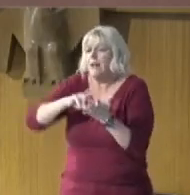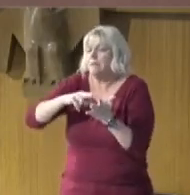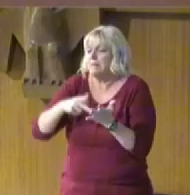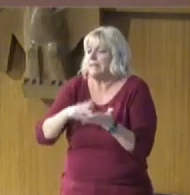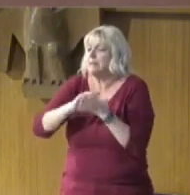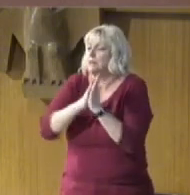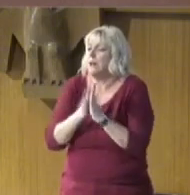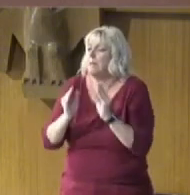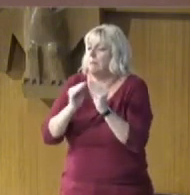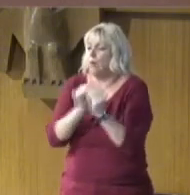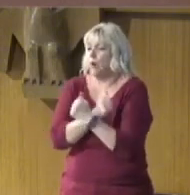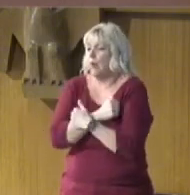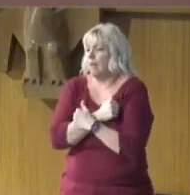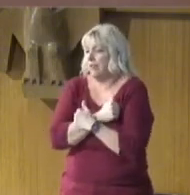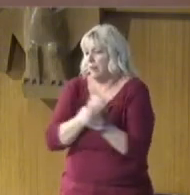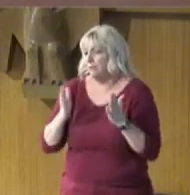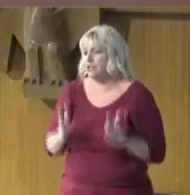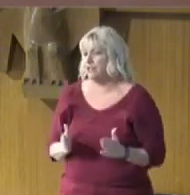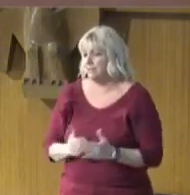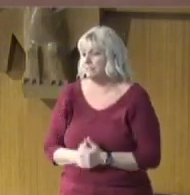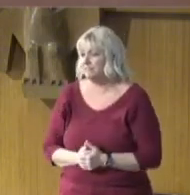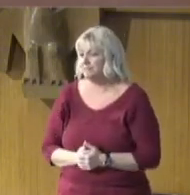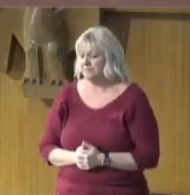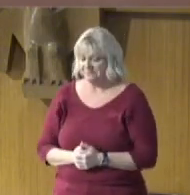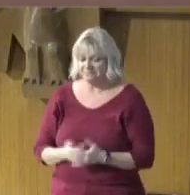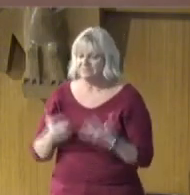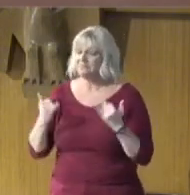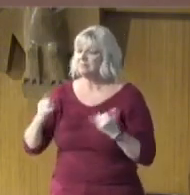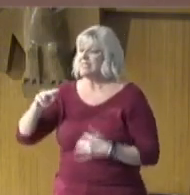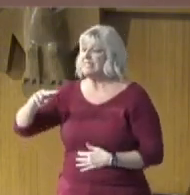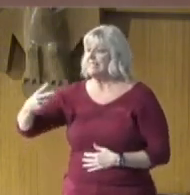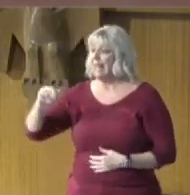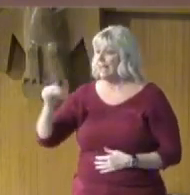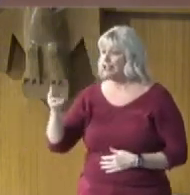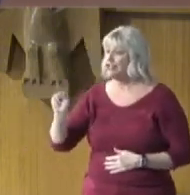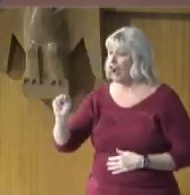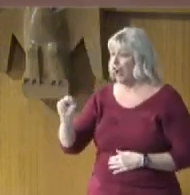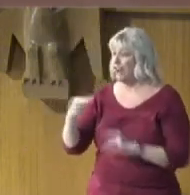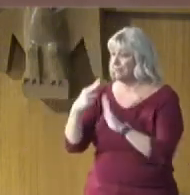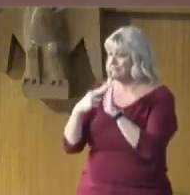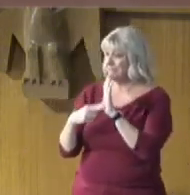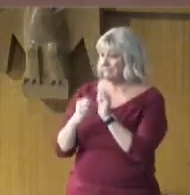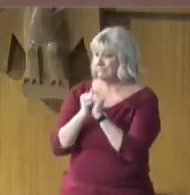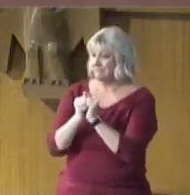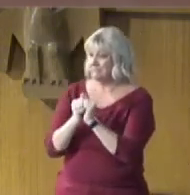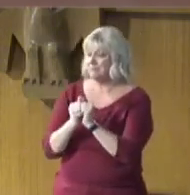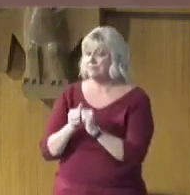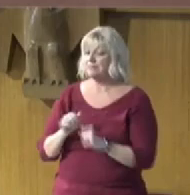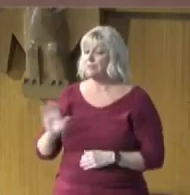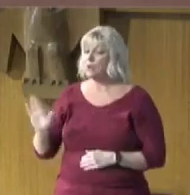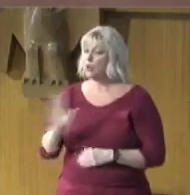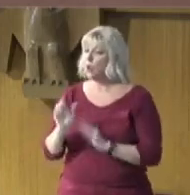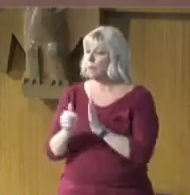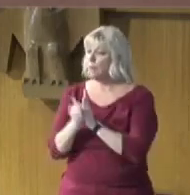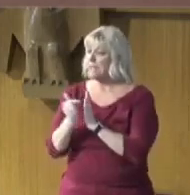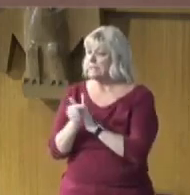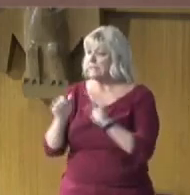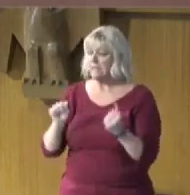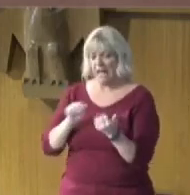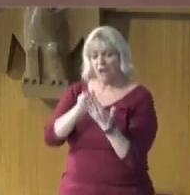loving person. Now, with that in mind, let's go to 2 John together. And I would like for you to pull out your bulletin and read from